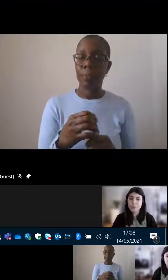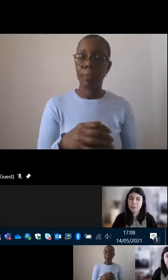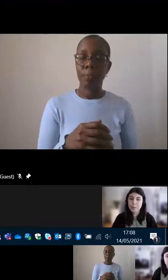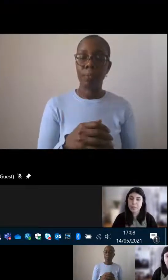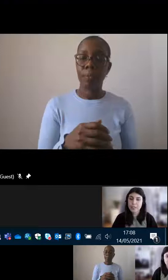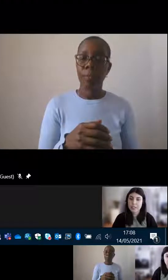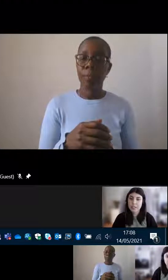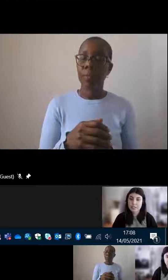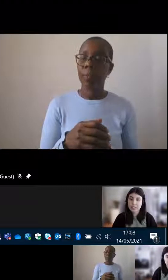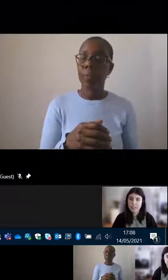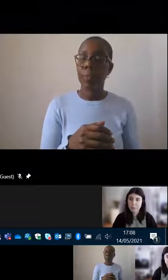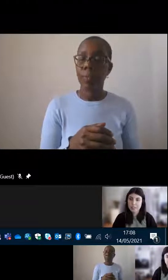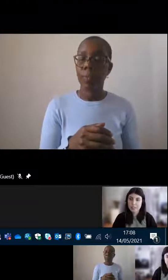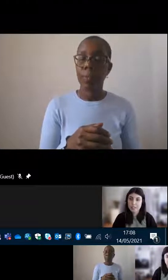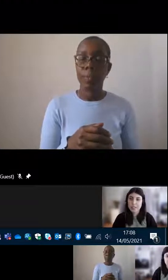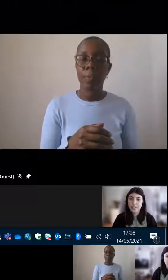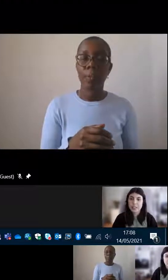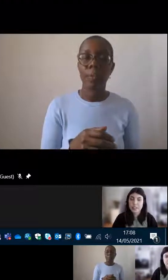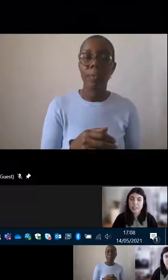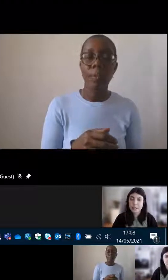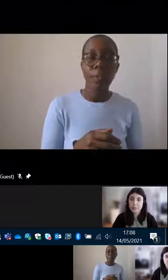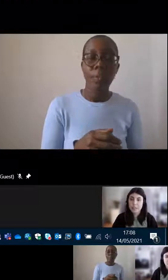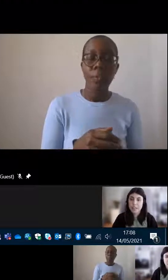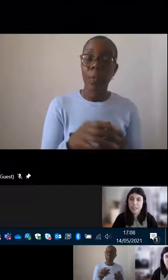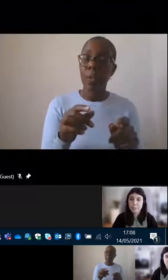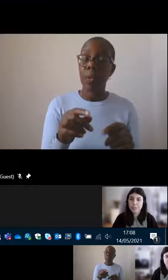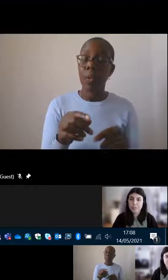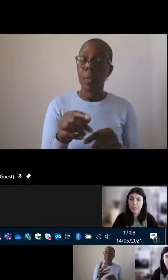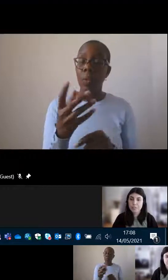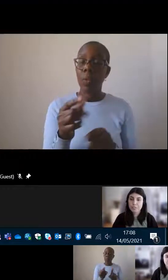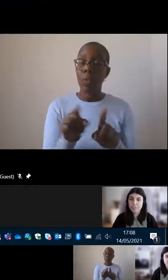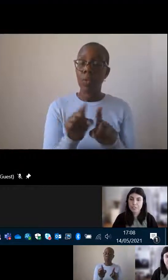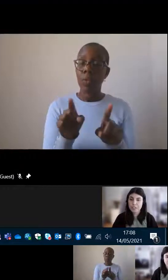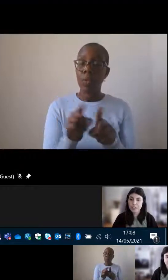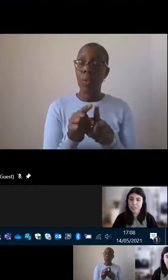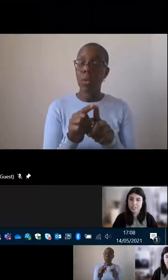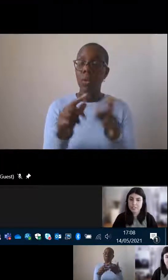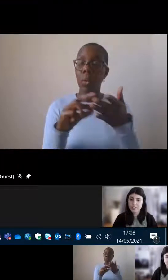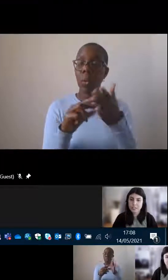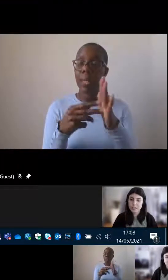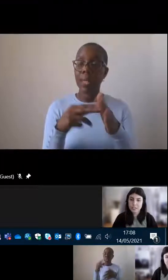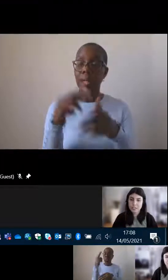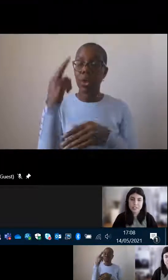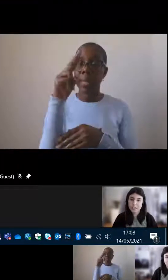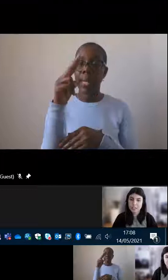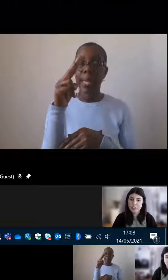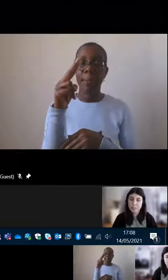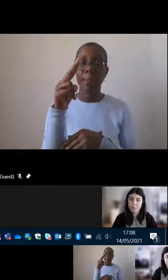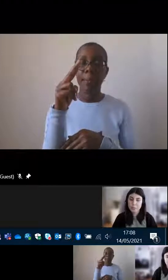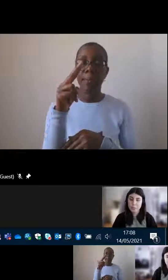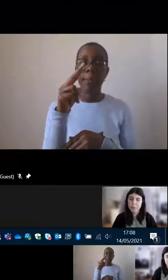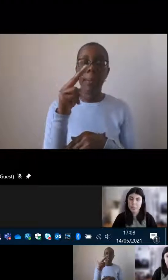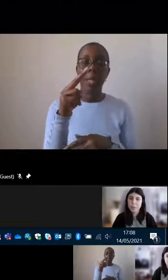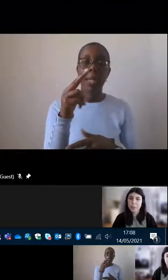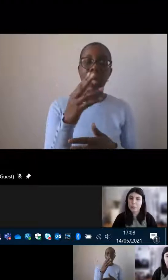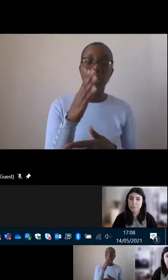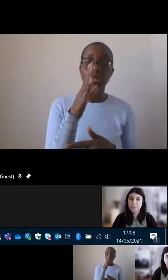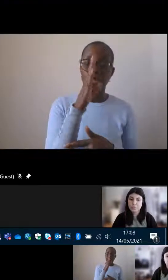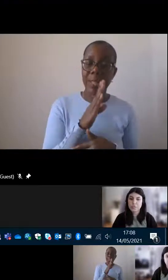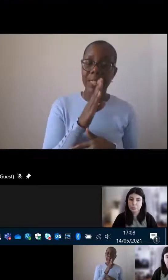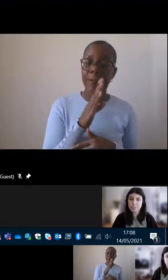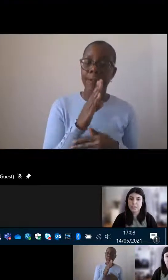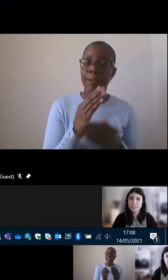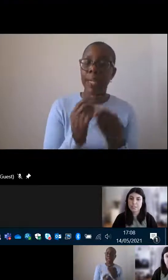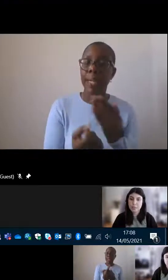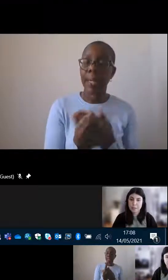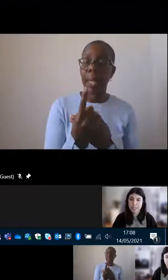there's also the Grief Encounter. Now, they provide a free service to support